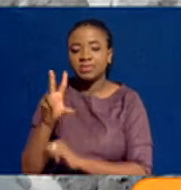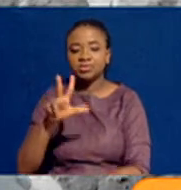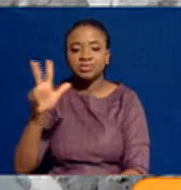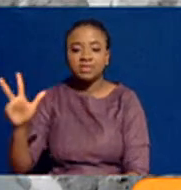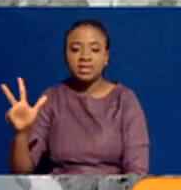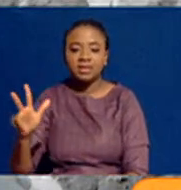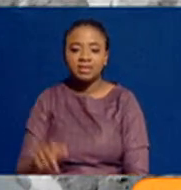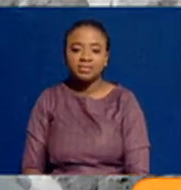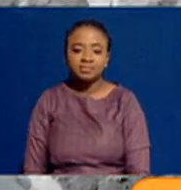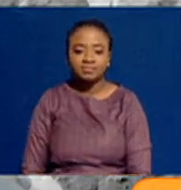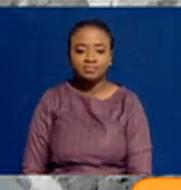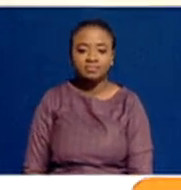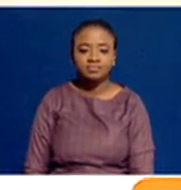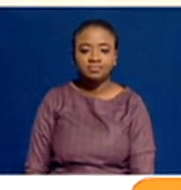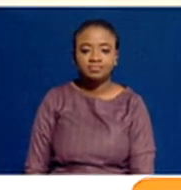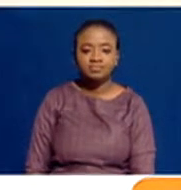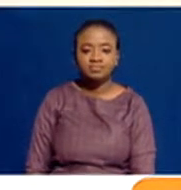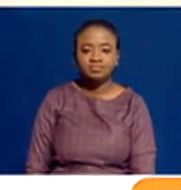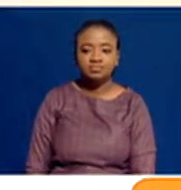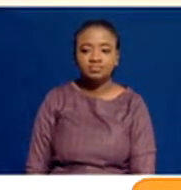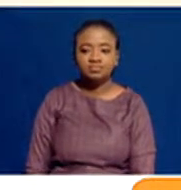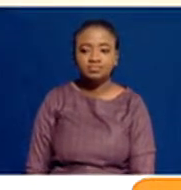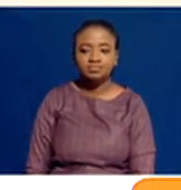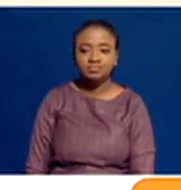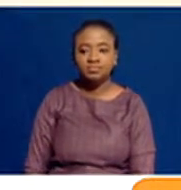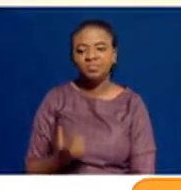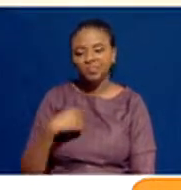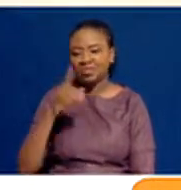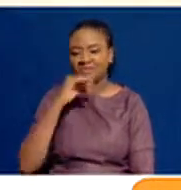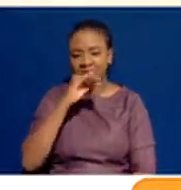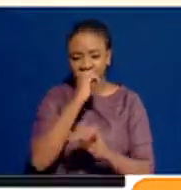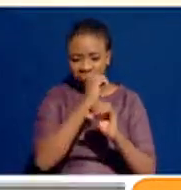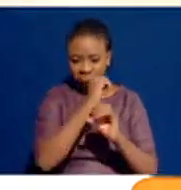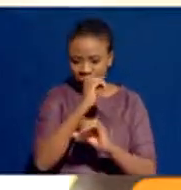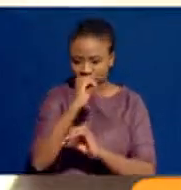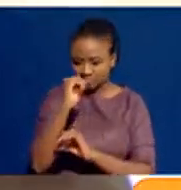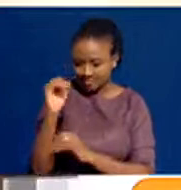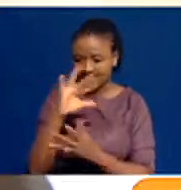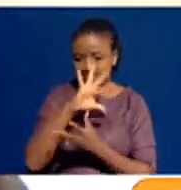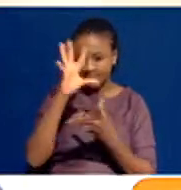23rd, 2022. We have vetted